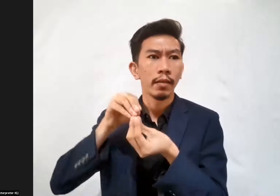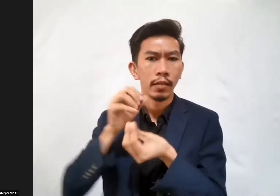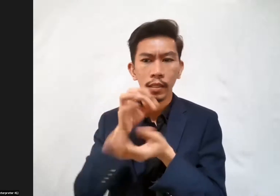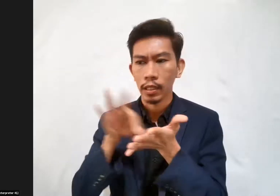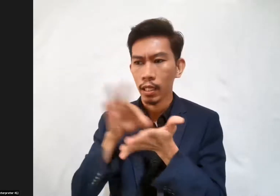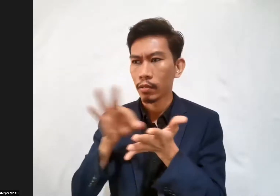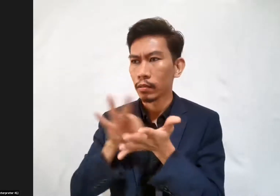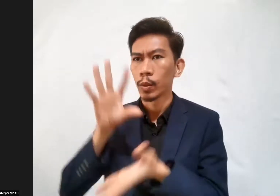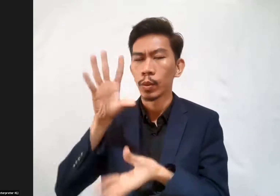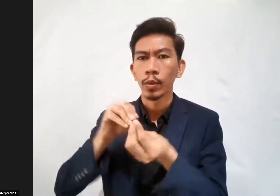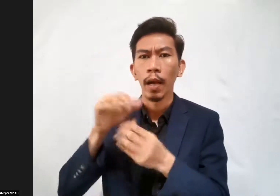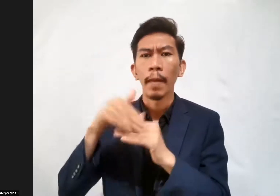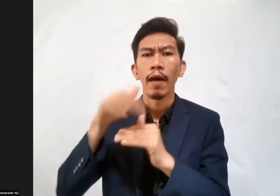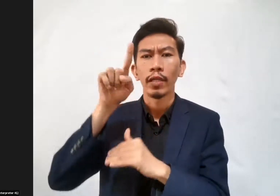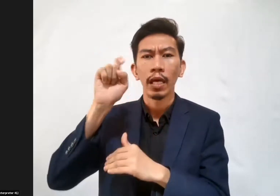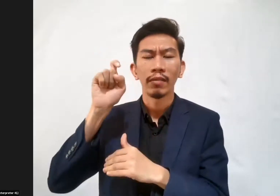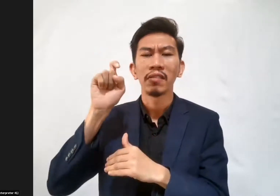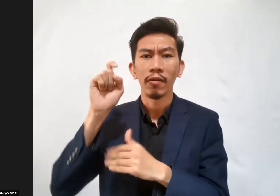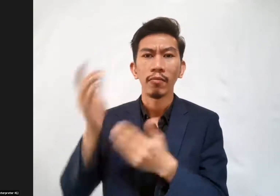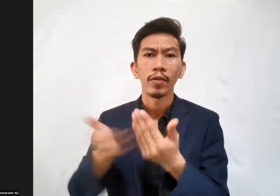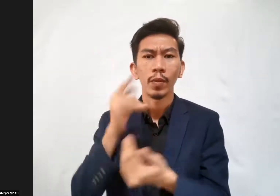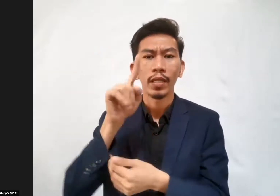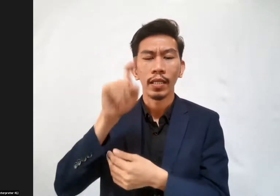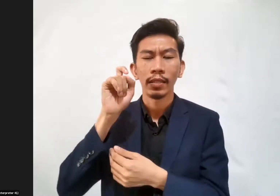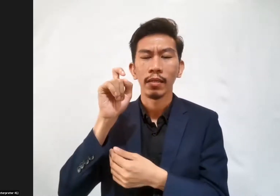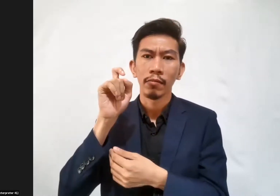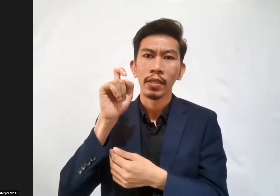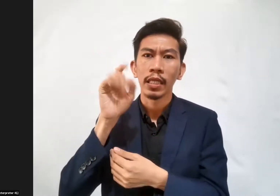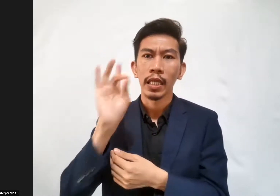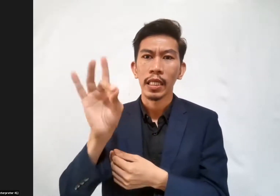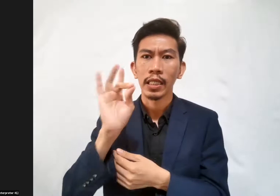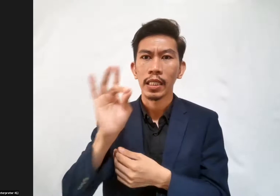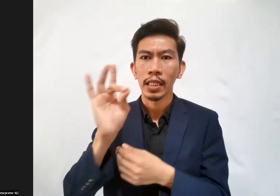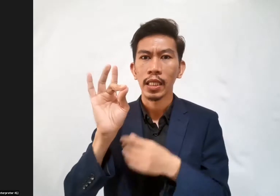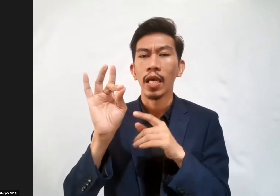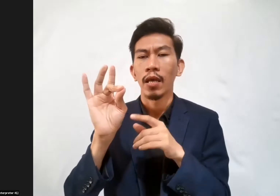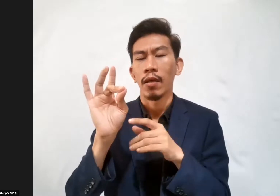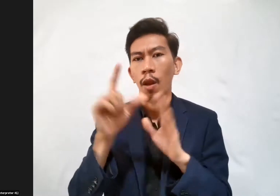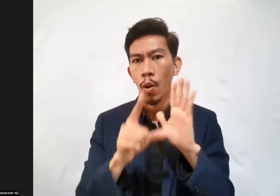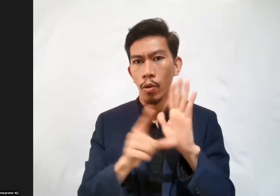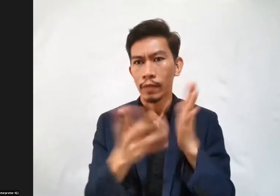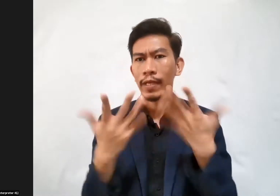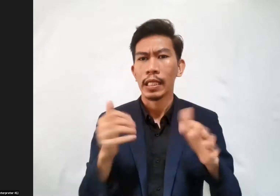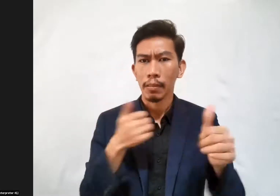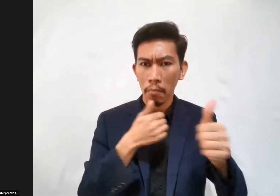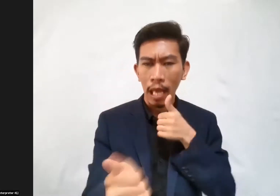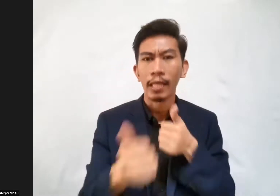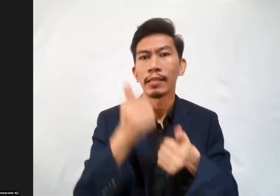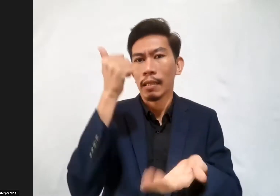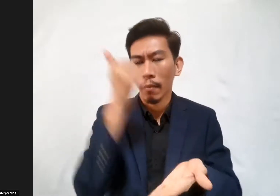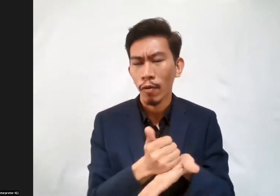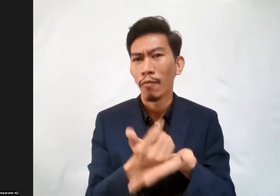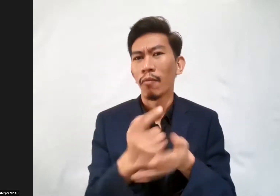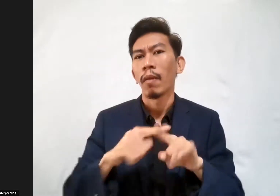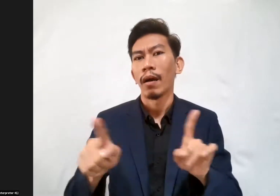over 100, almost 180 laws that have been passed in the past that remains to